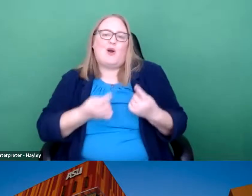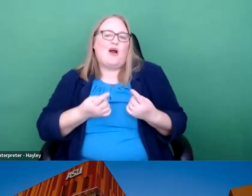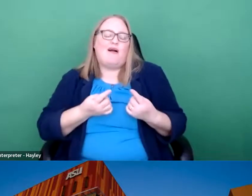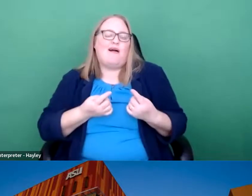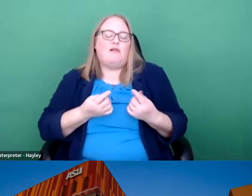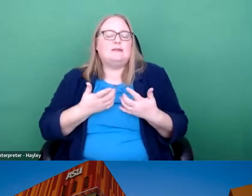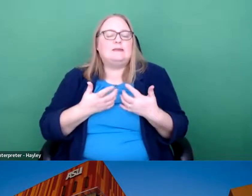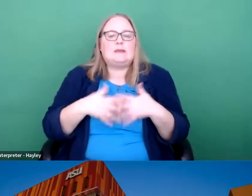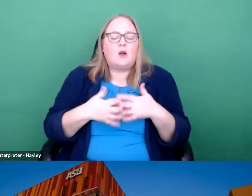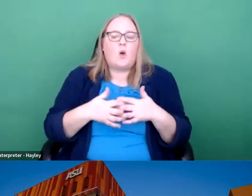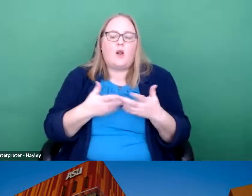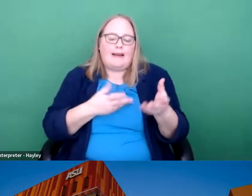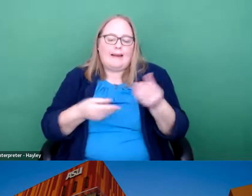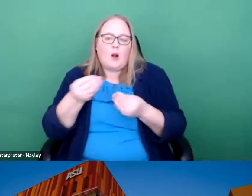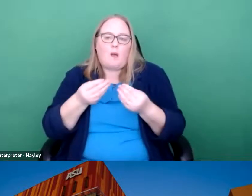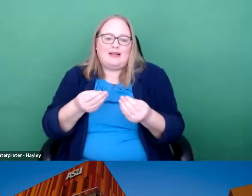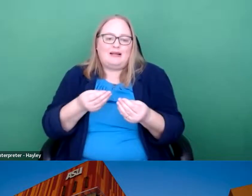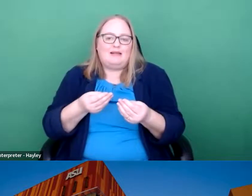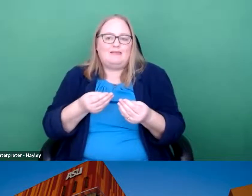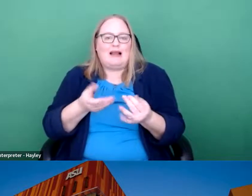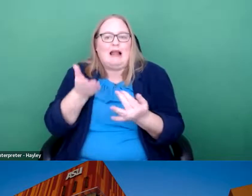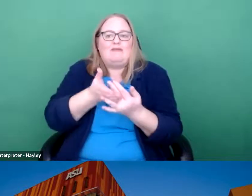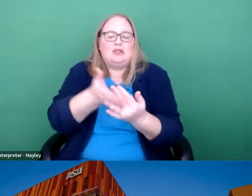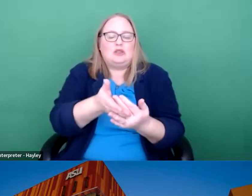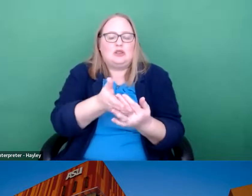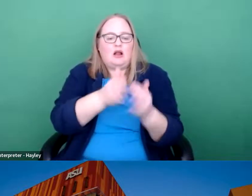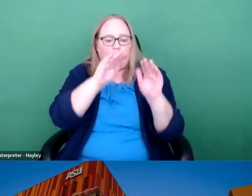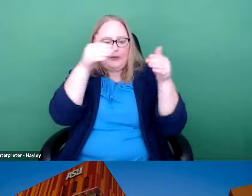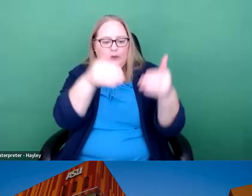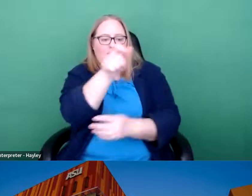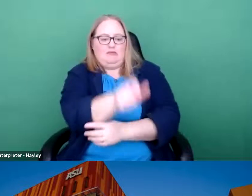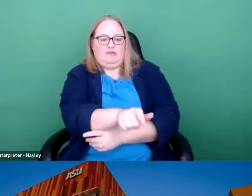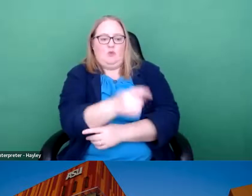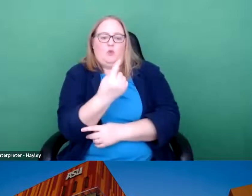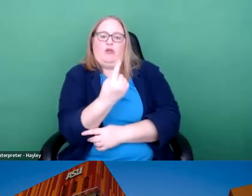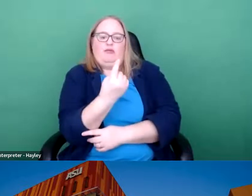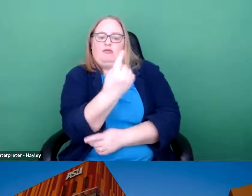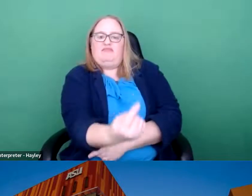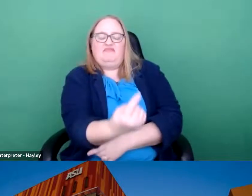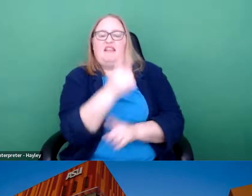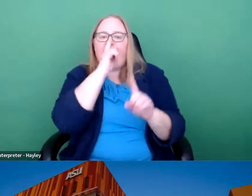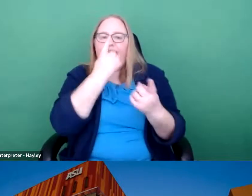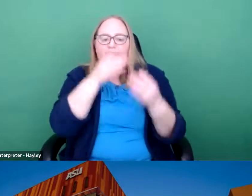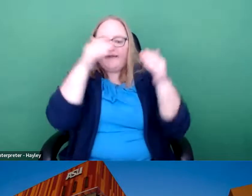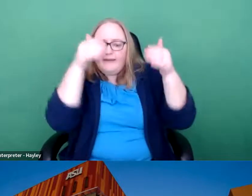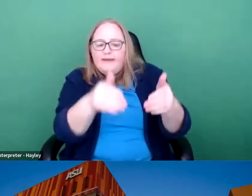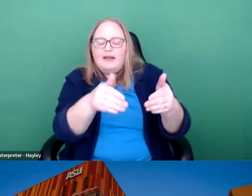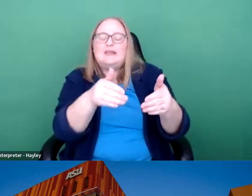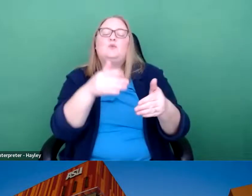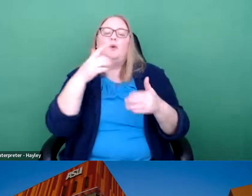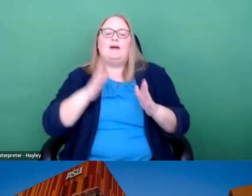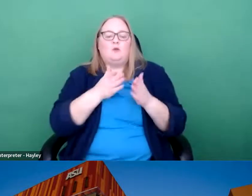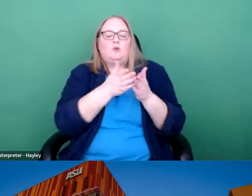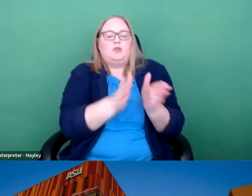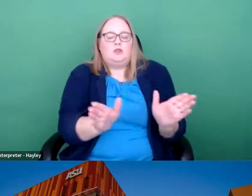or economic interventions that are, again, focused on the individual. And you have to see, okay, what is it that particular communities or individuals need in their